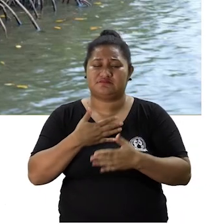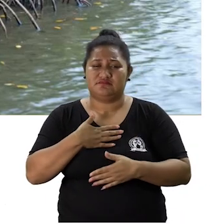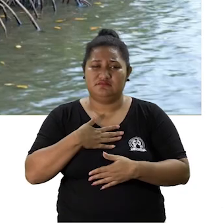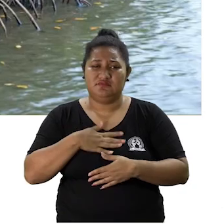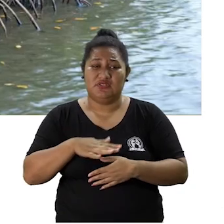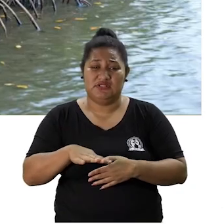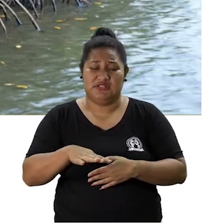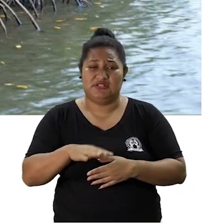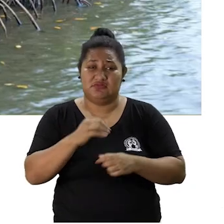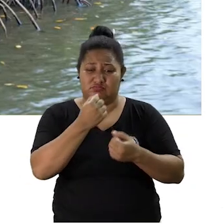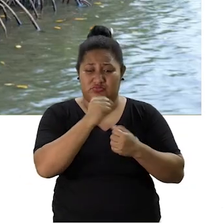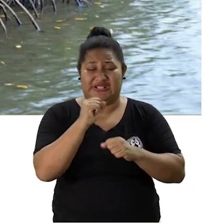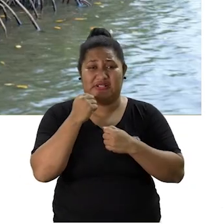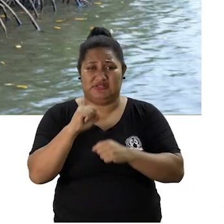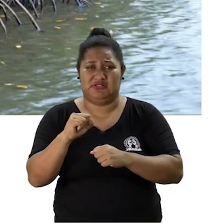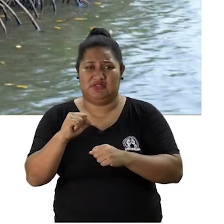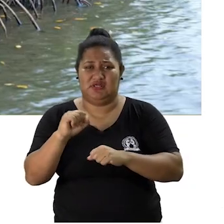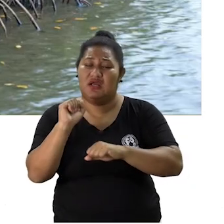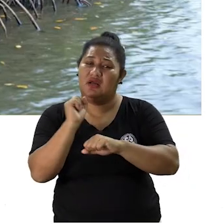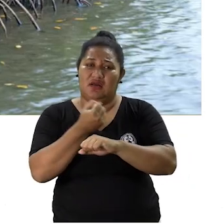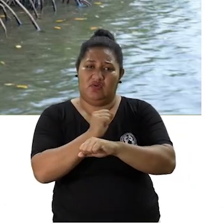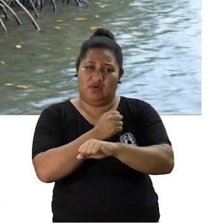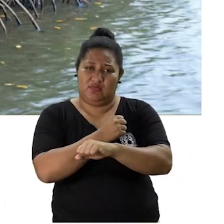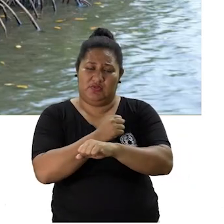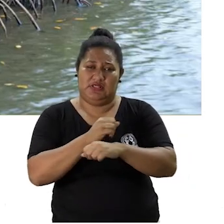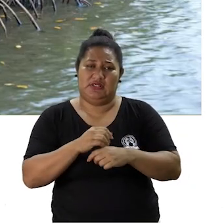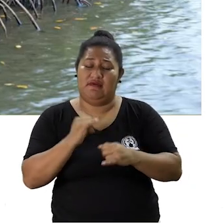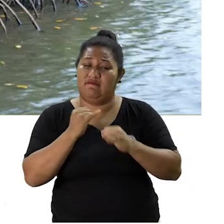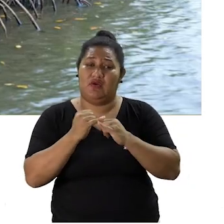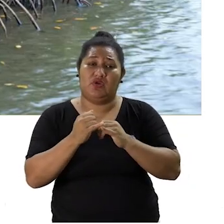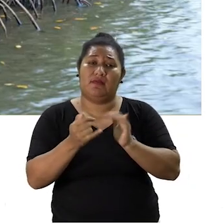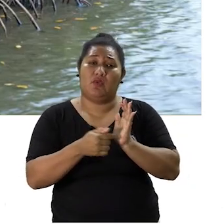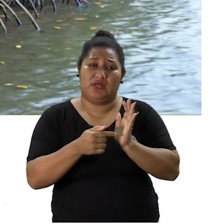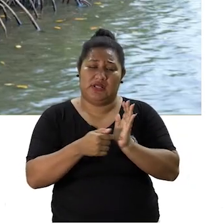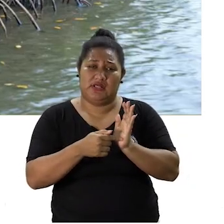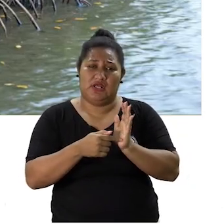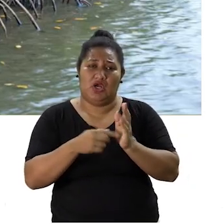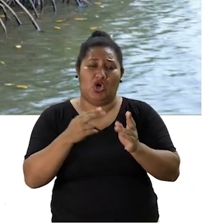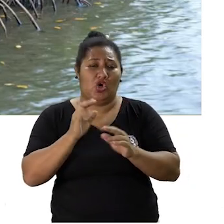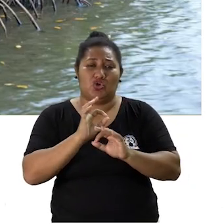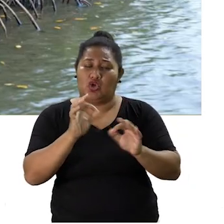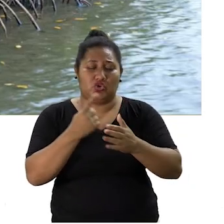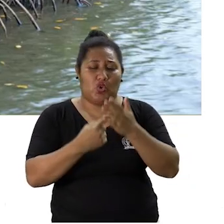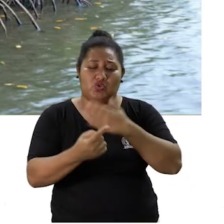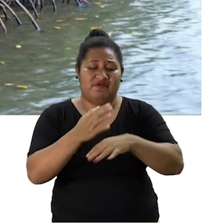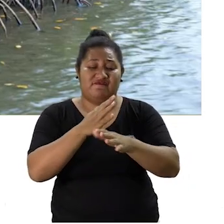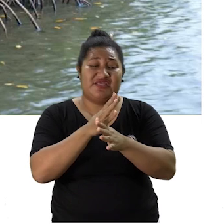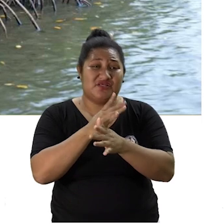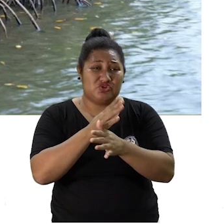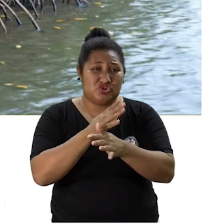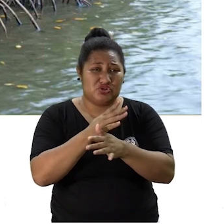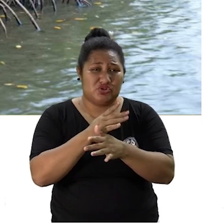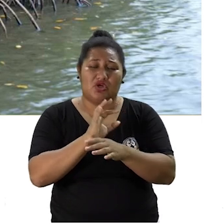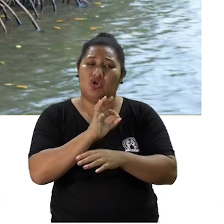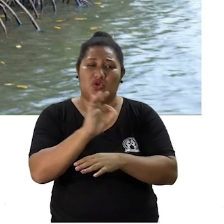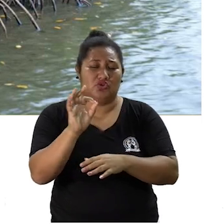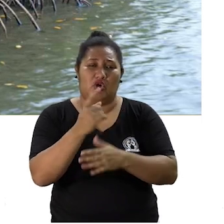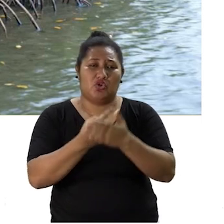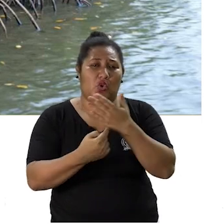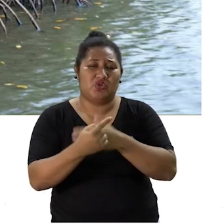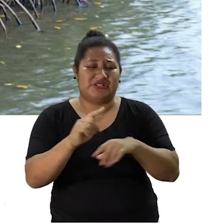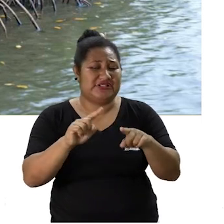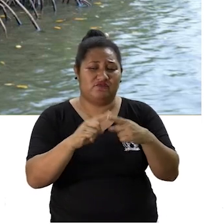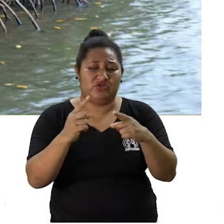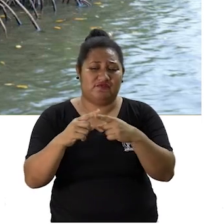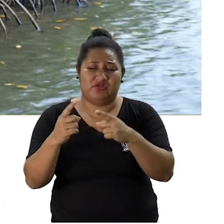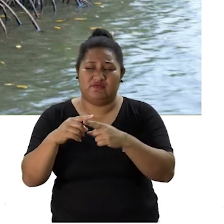that is very important for not only fish, not only the different